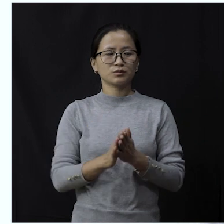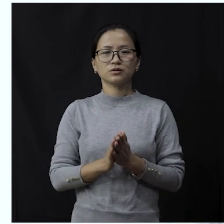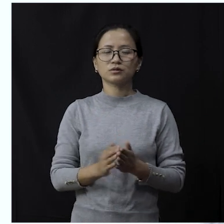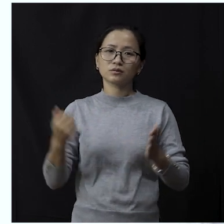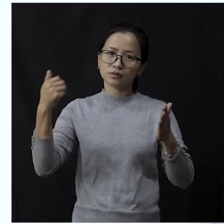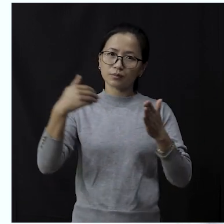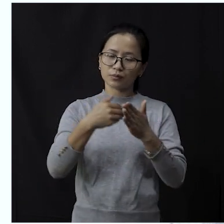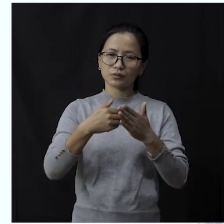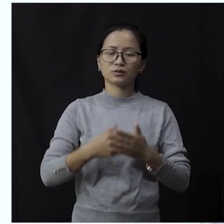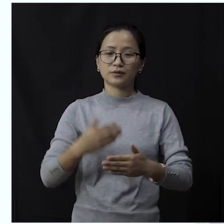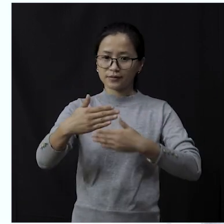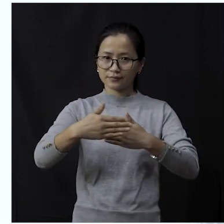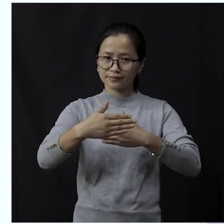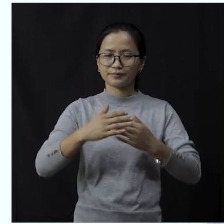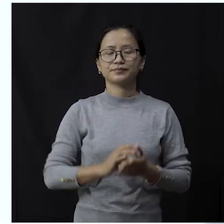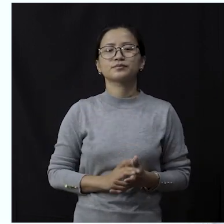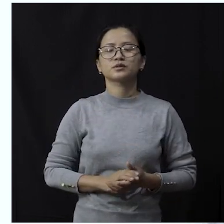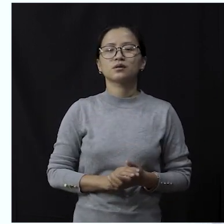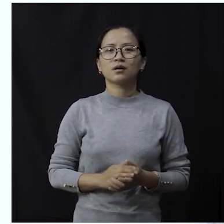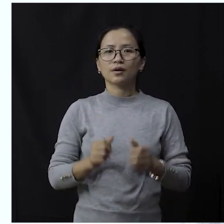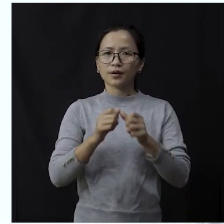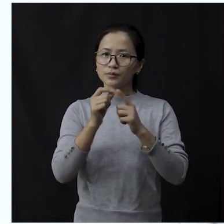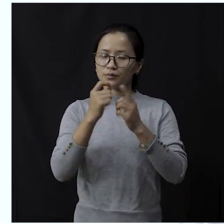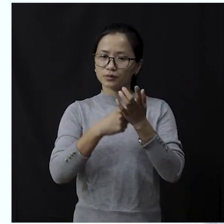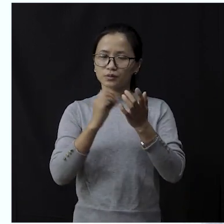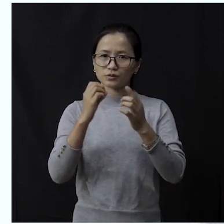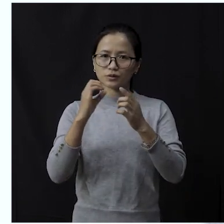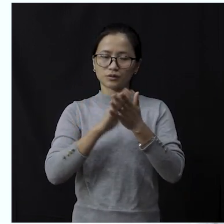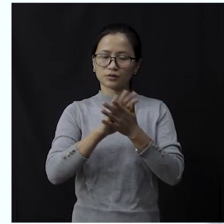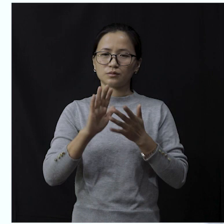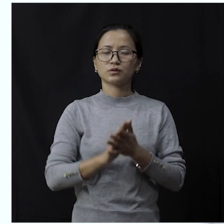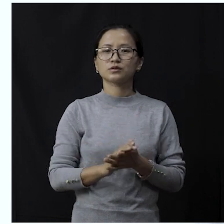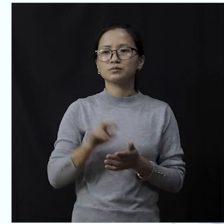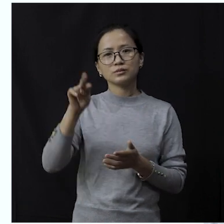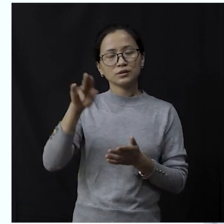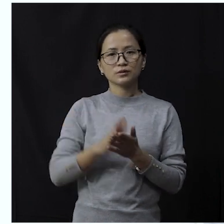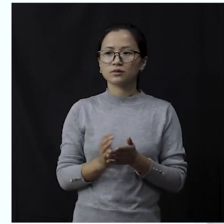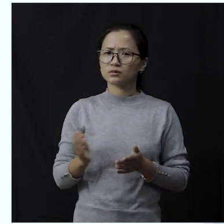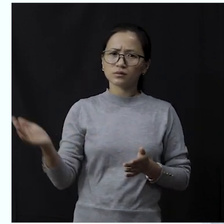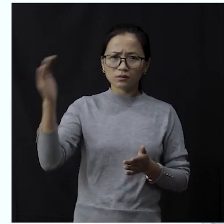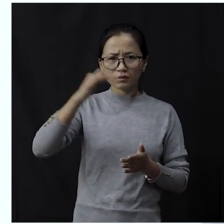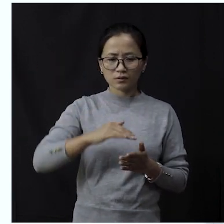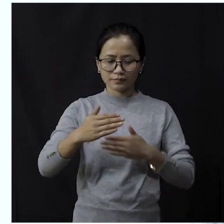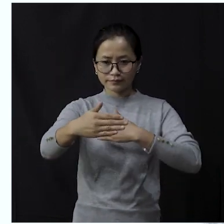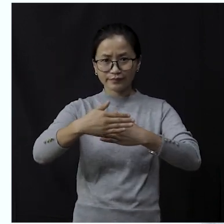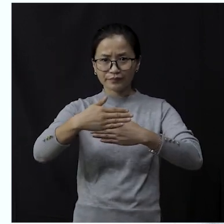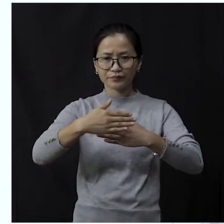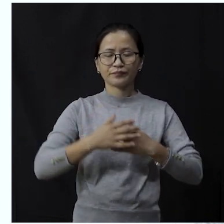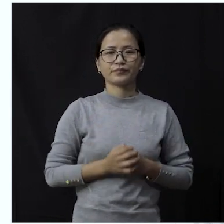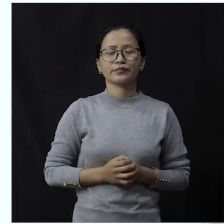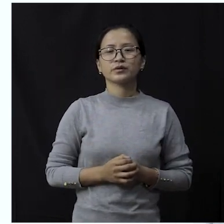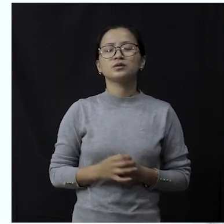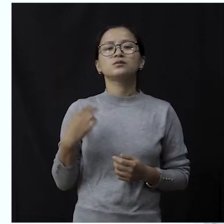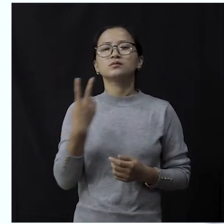Approach, to come near. Repeat, approach, to come near. So these are the words